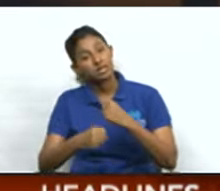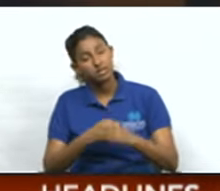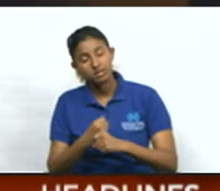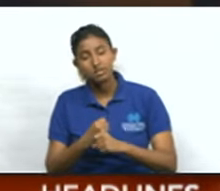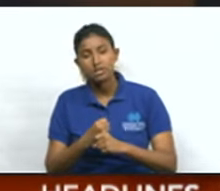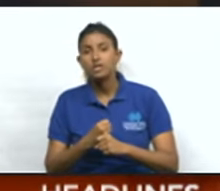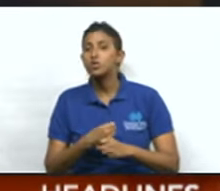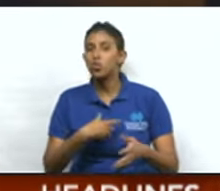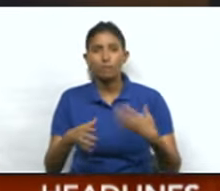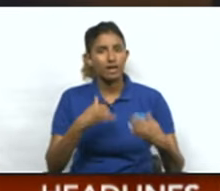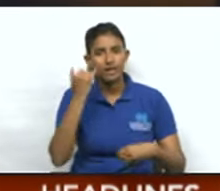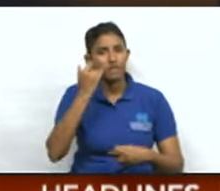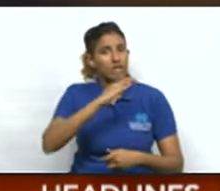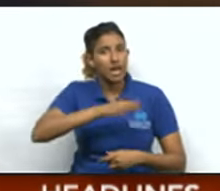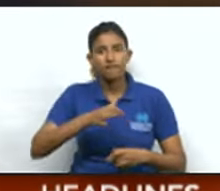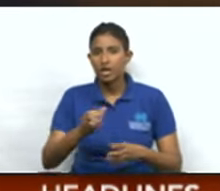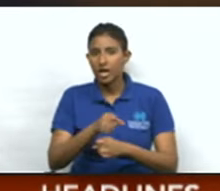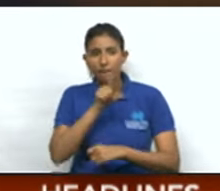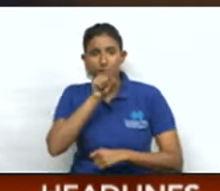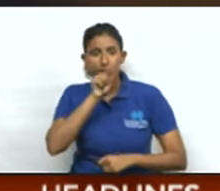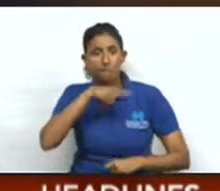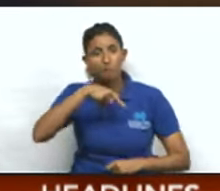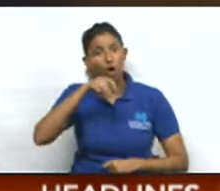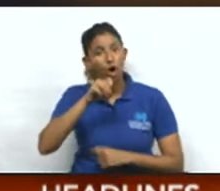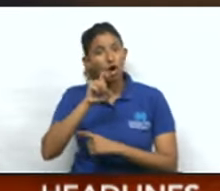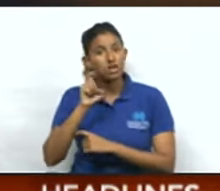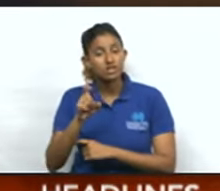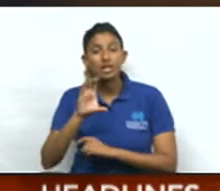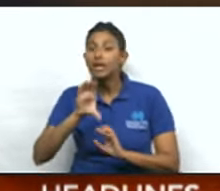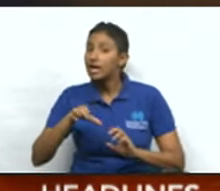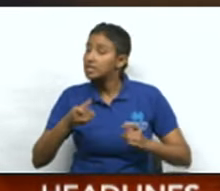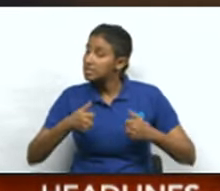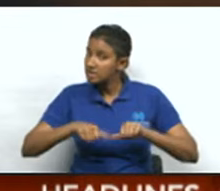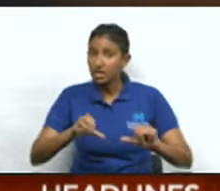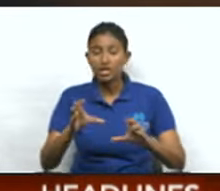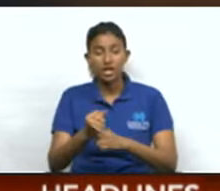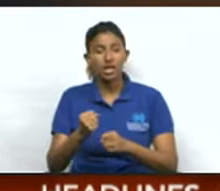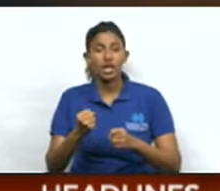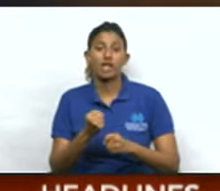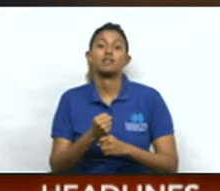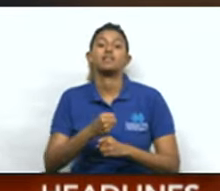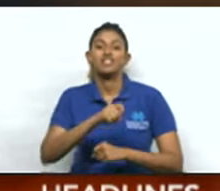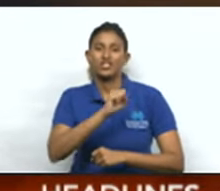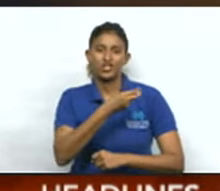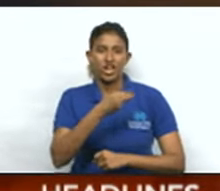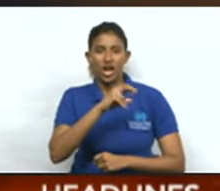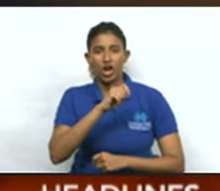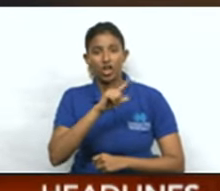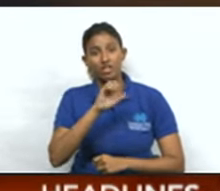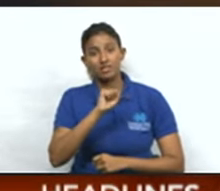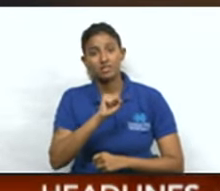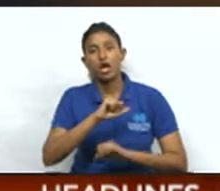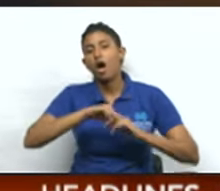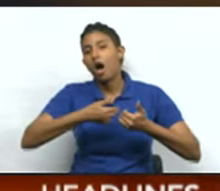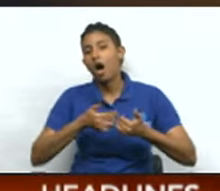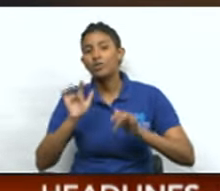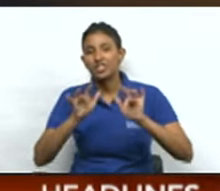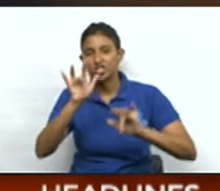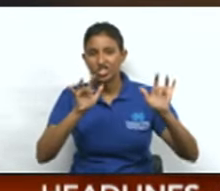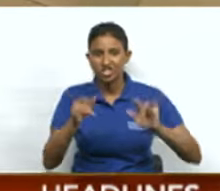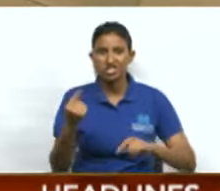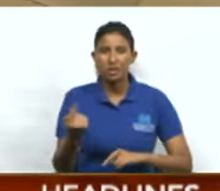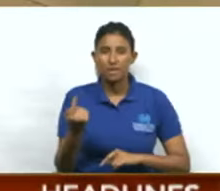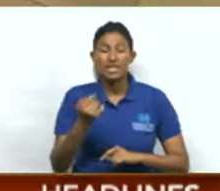chickenpox, you may still be prone to contracting shingles, especially if you're immunocompromised, just by touching someone who may have a